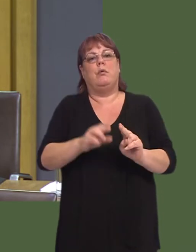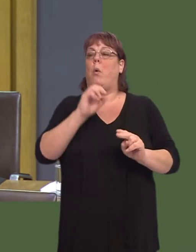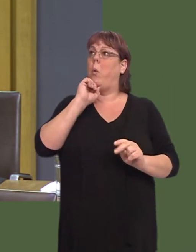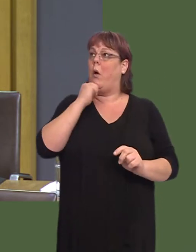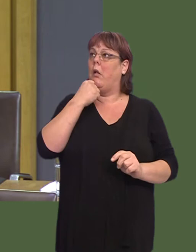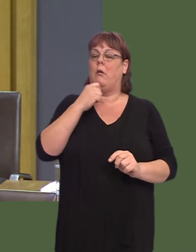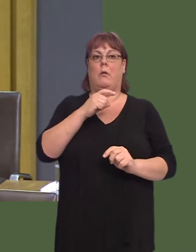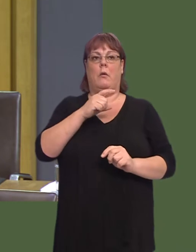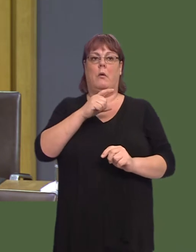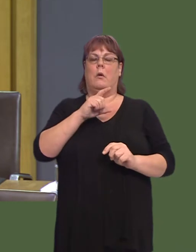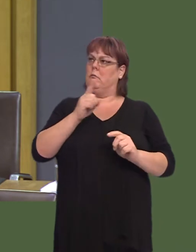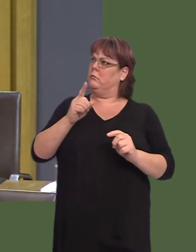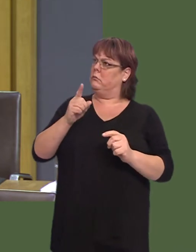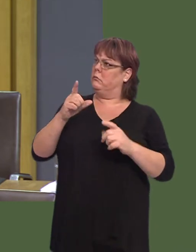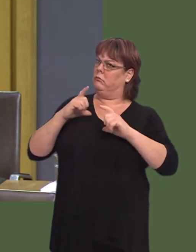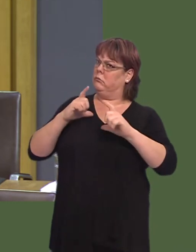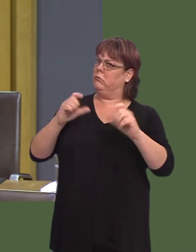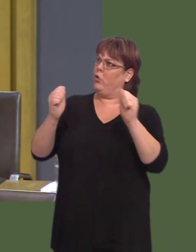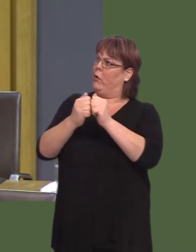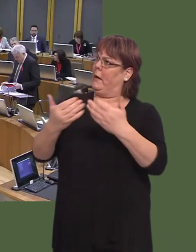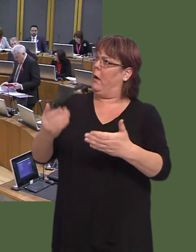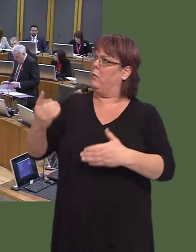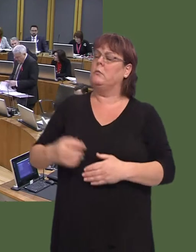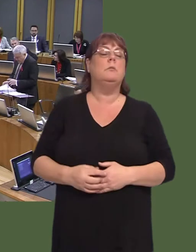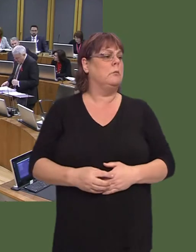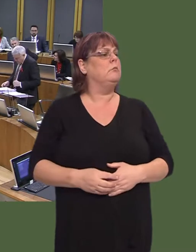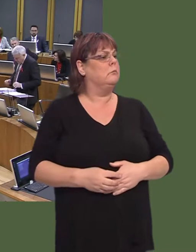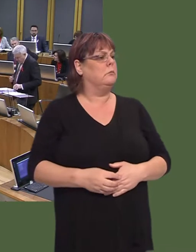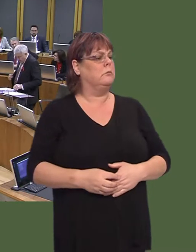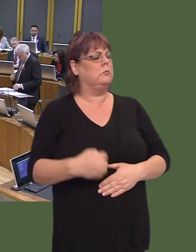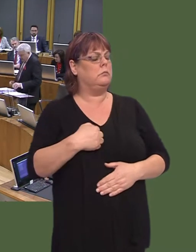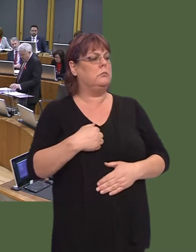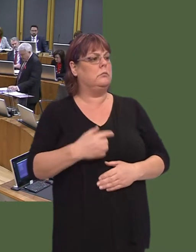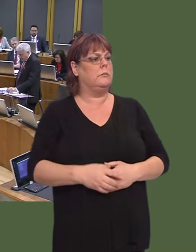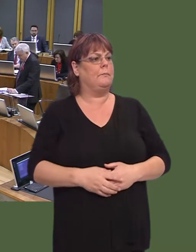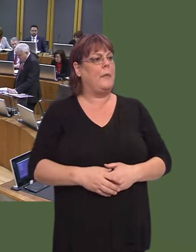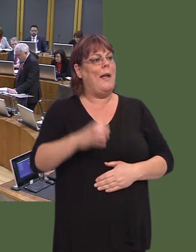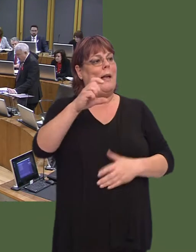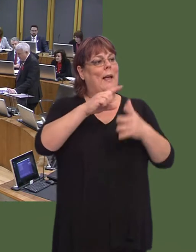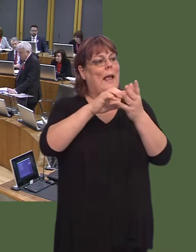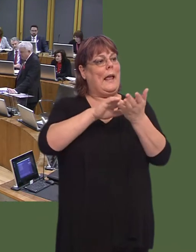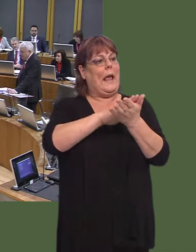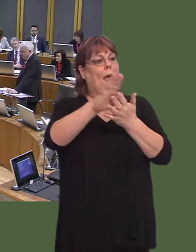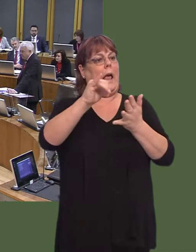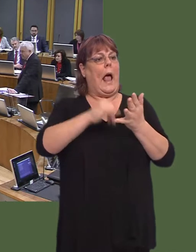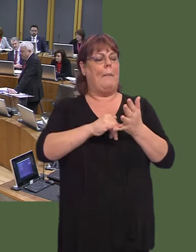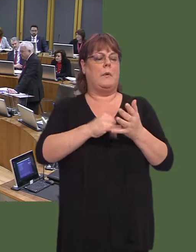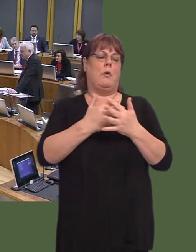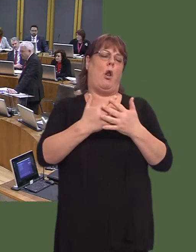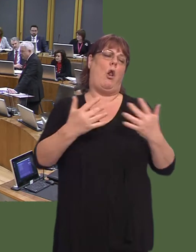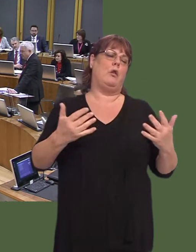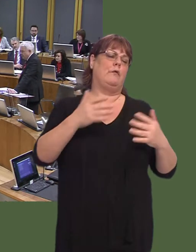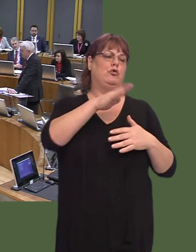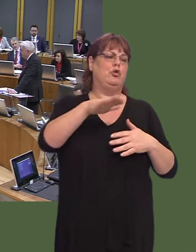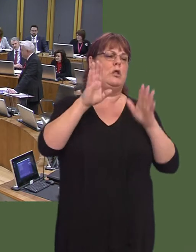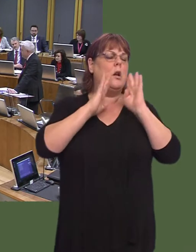those resources work through the system. Do you stand by that statement? Yes, I do. It is right to say, for example, with CALMS, demand did